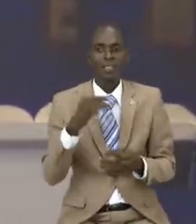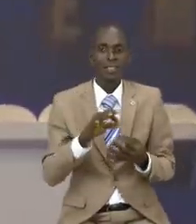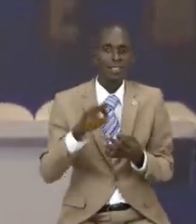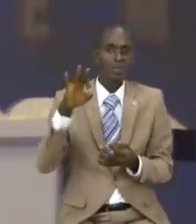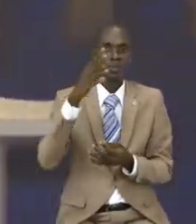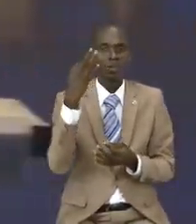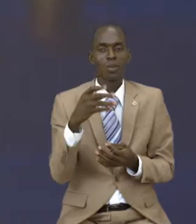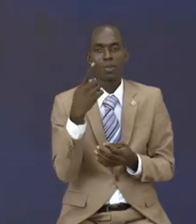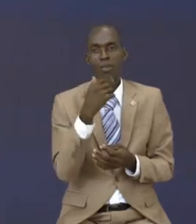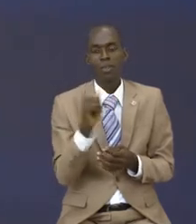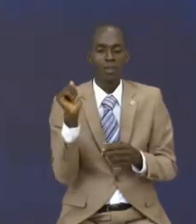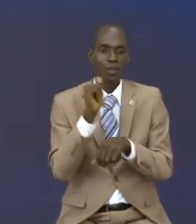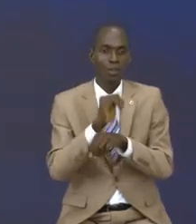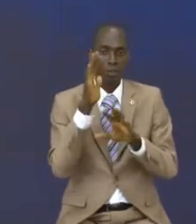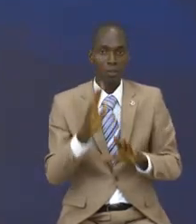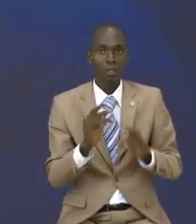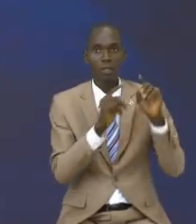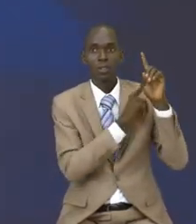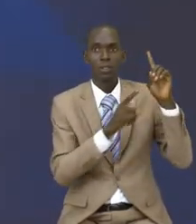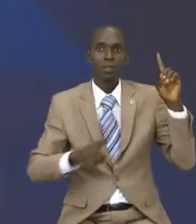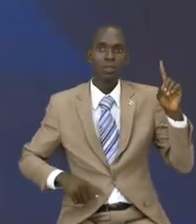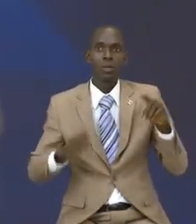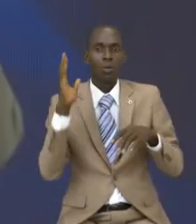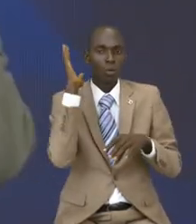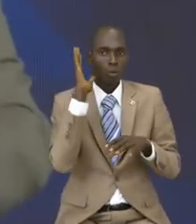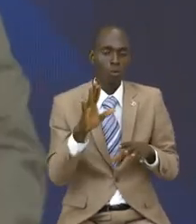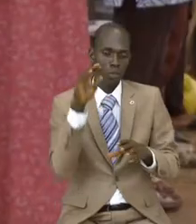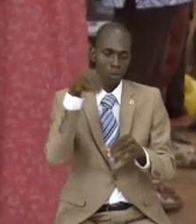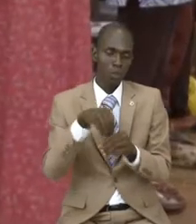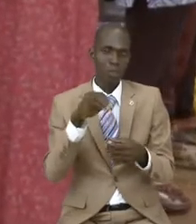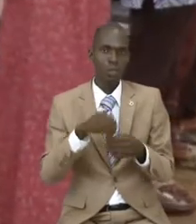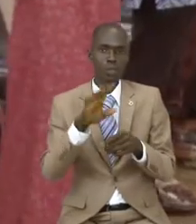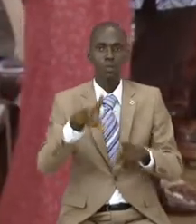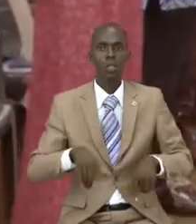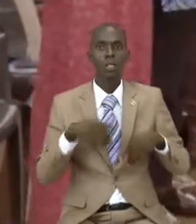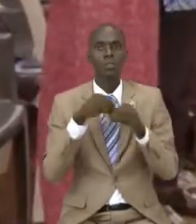the conqueror, the Lord will implant in your life.